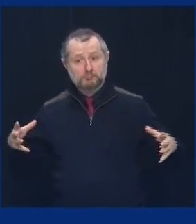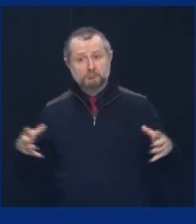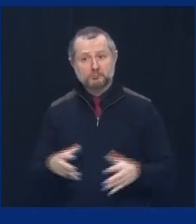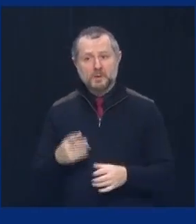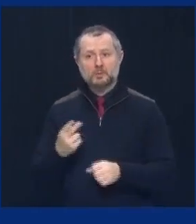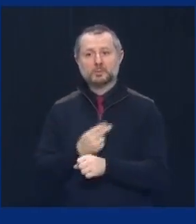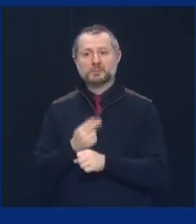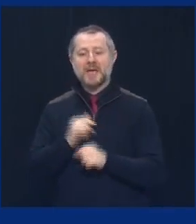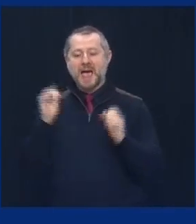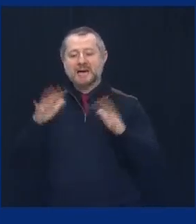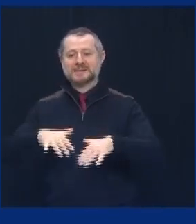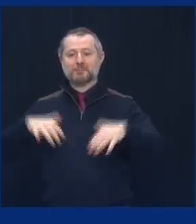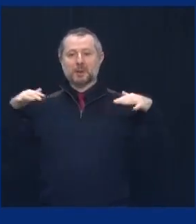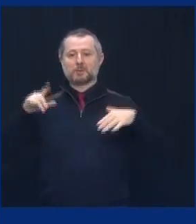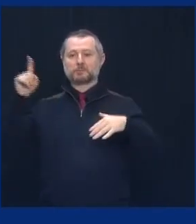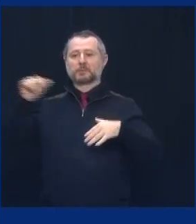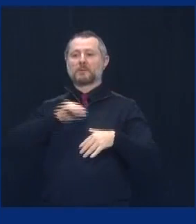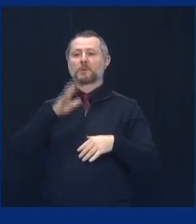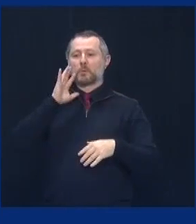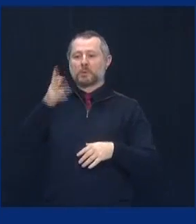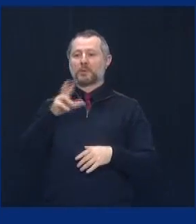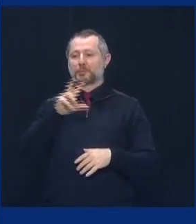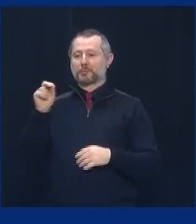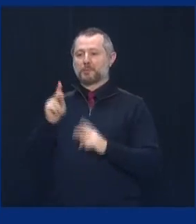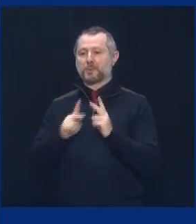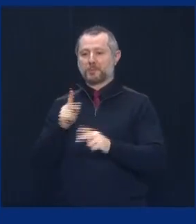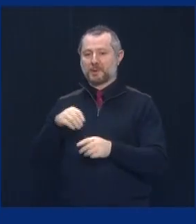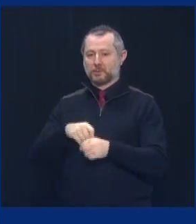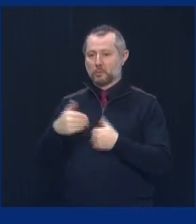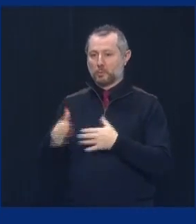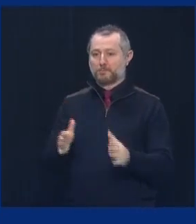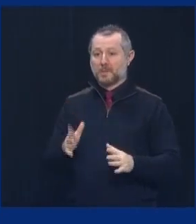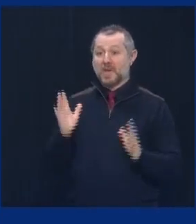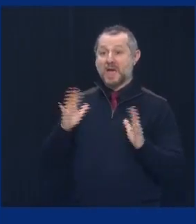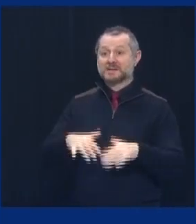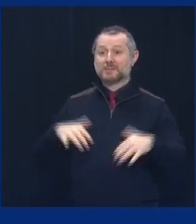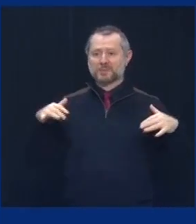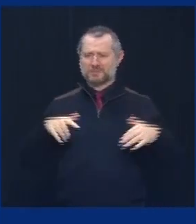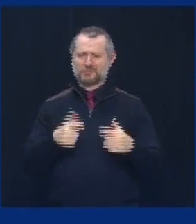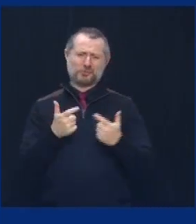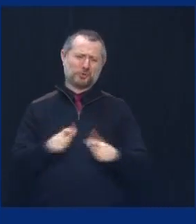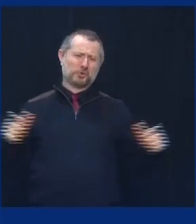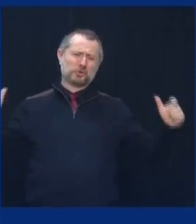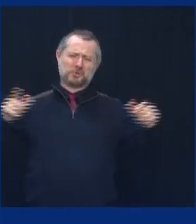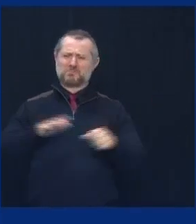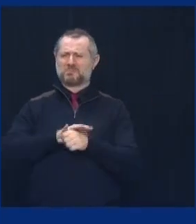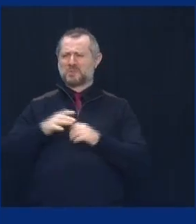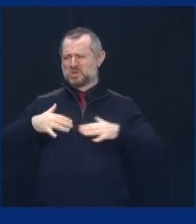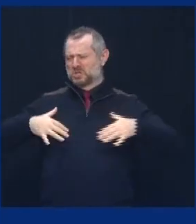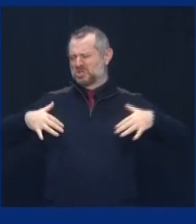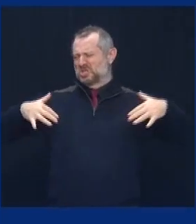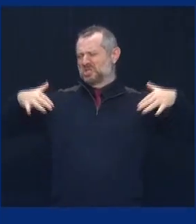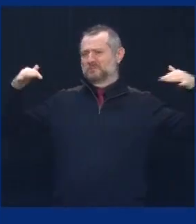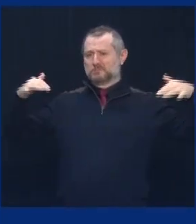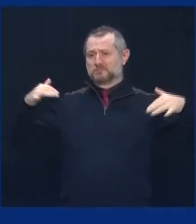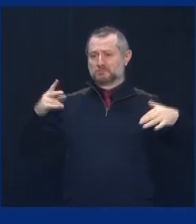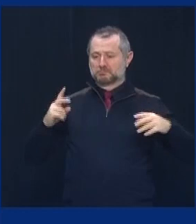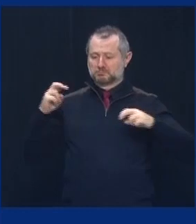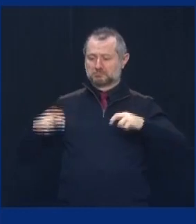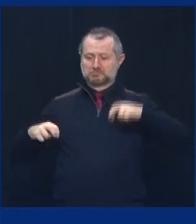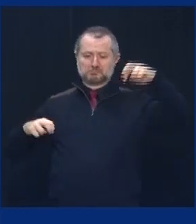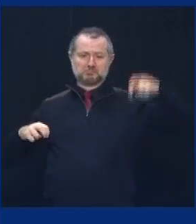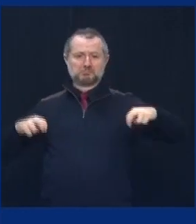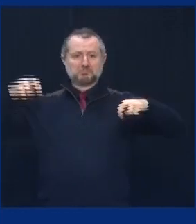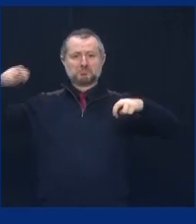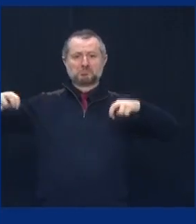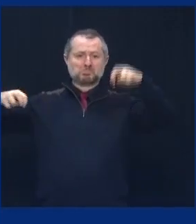about 30 people in the room. The Assembly Chamber is the much larger chamber, as you know. 30 people in the Assembly